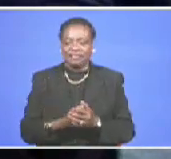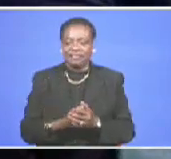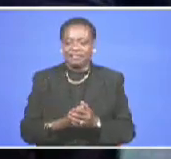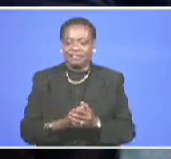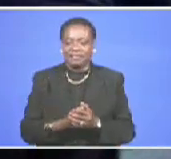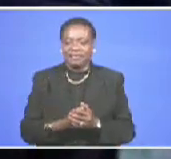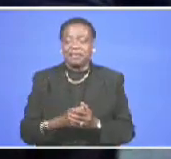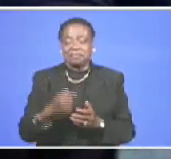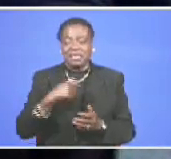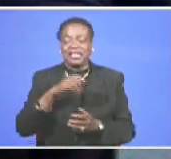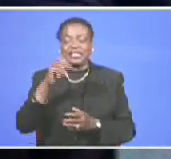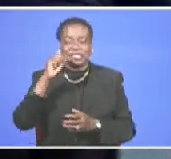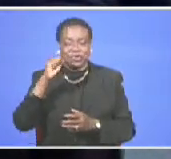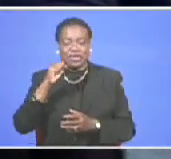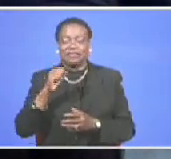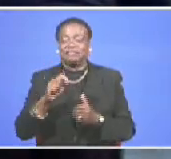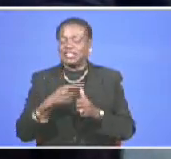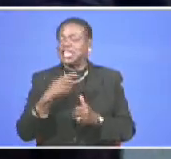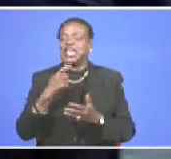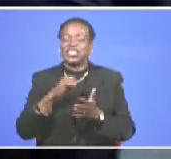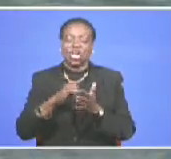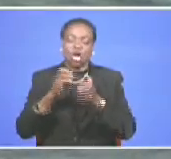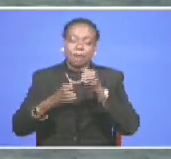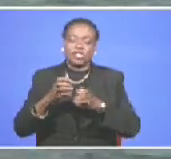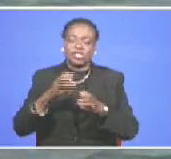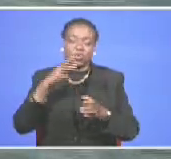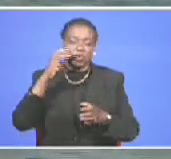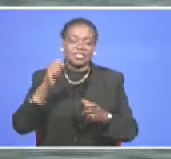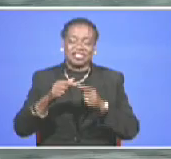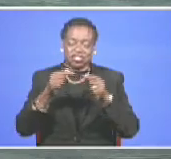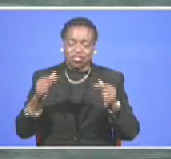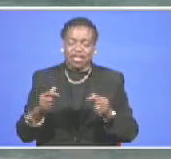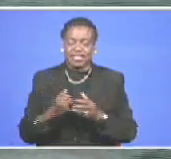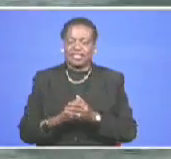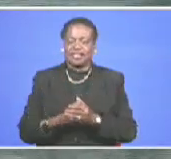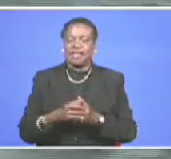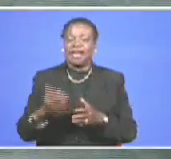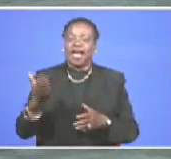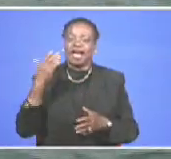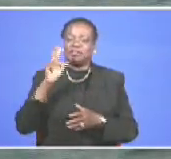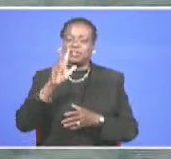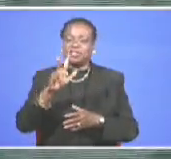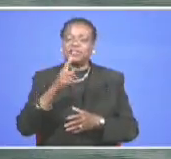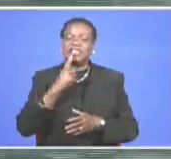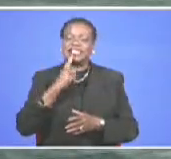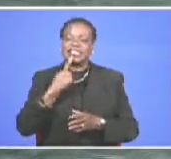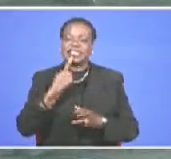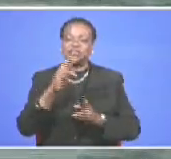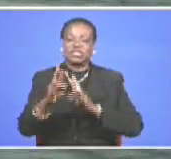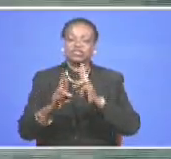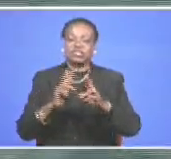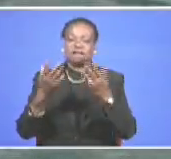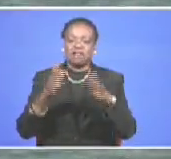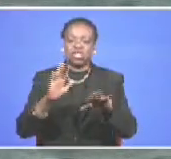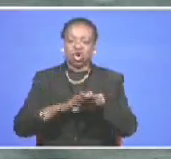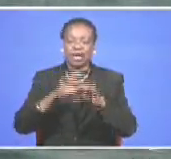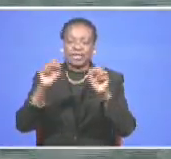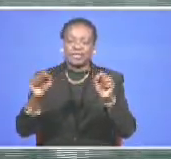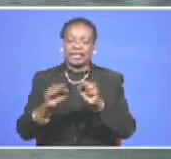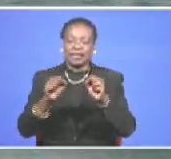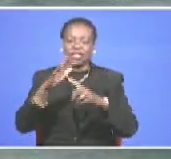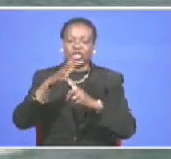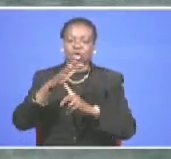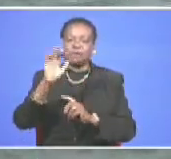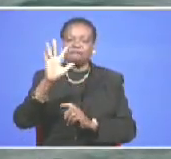came in there in the last lap, so, it was good. Competition is stiff. After 3 series races, which wrap up on Saturday, the